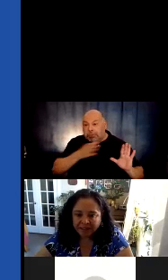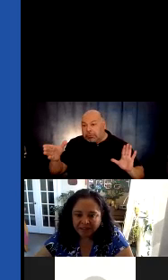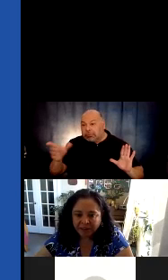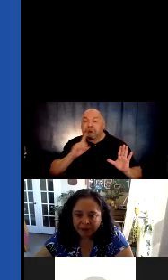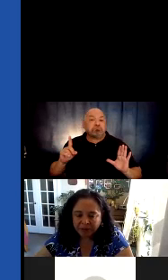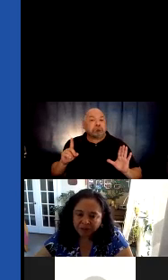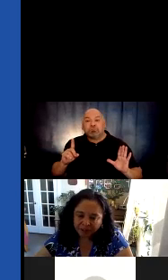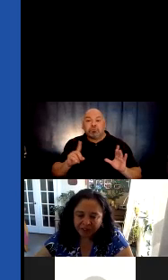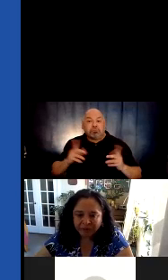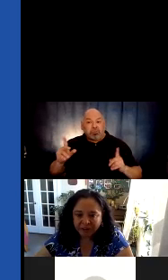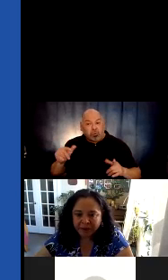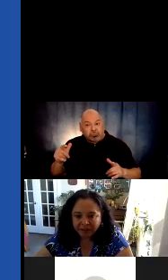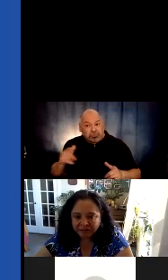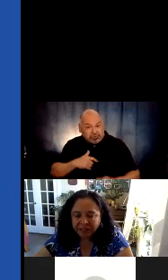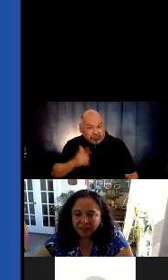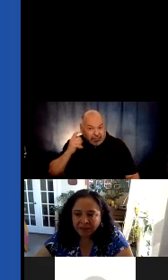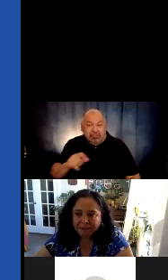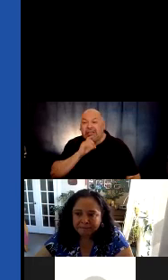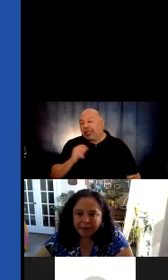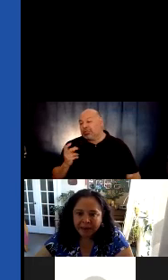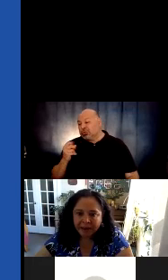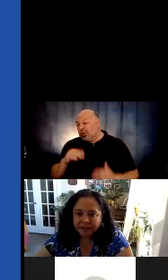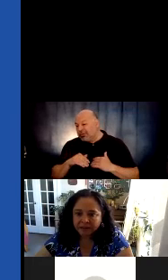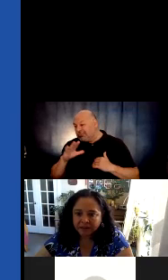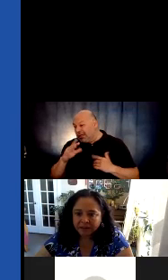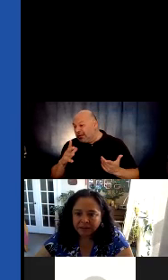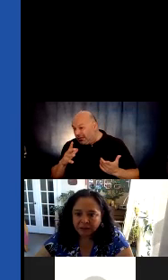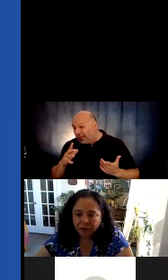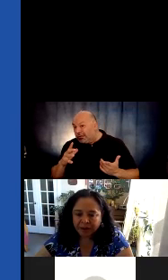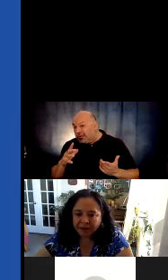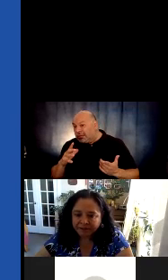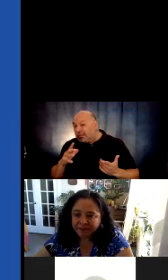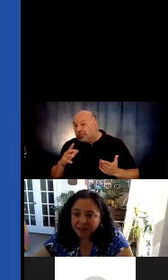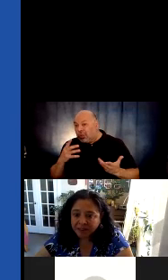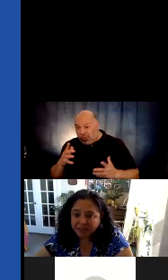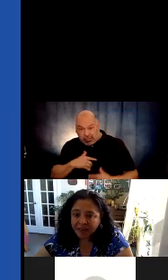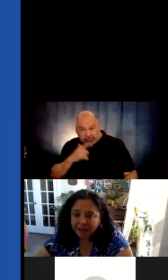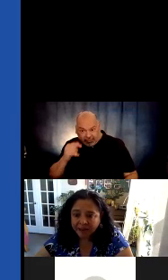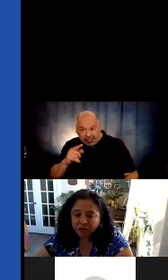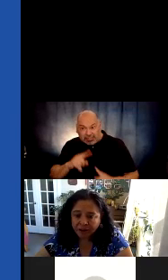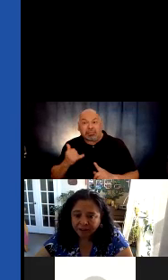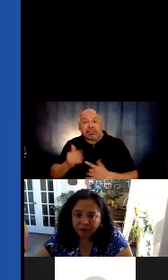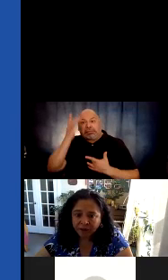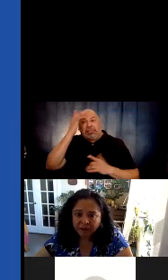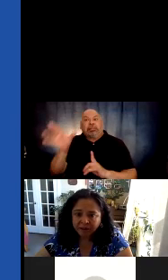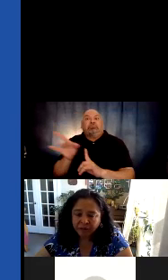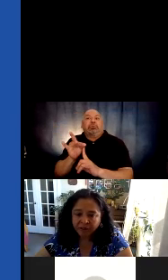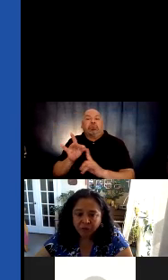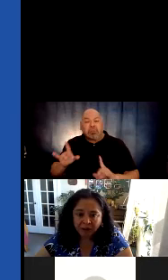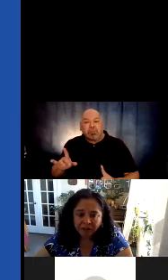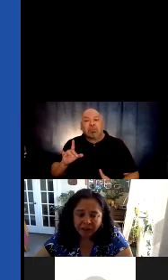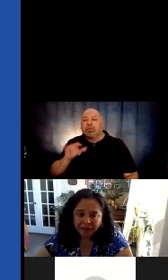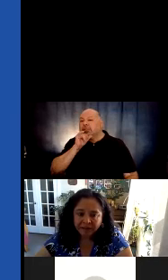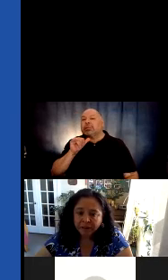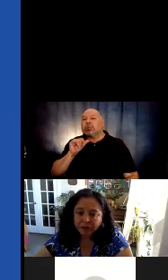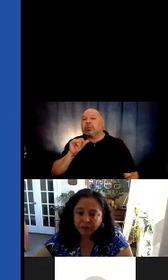among vaccinated people, so really 12 and above. And we have not seen any trends. We are continuing to